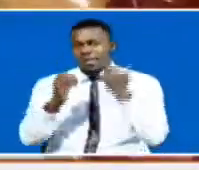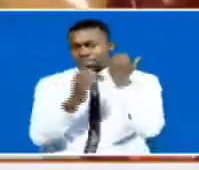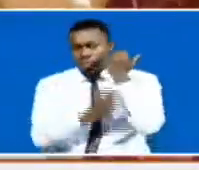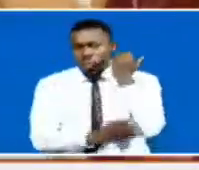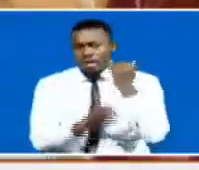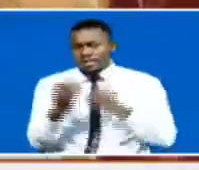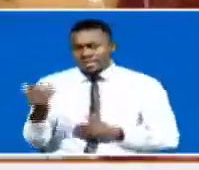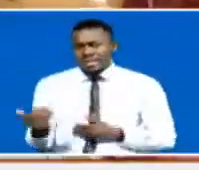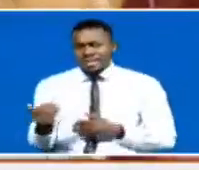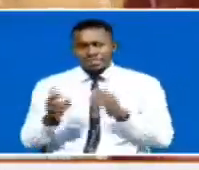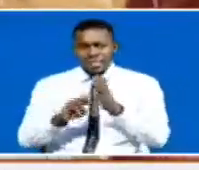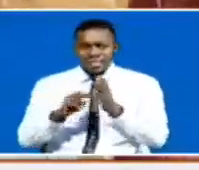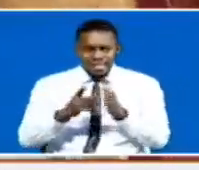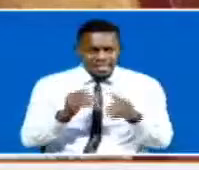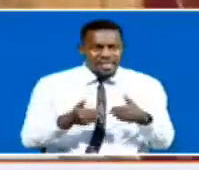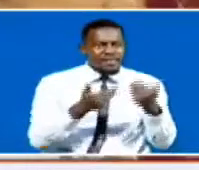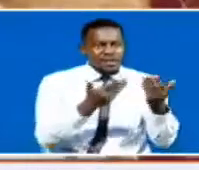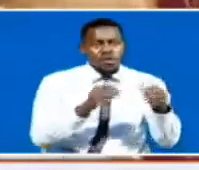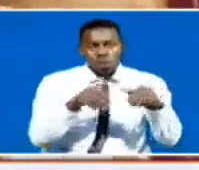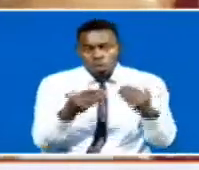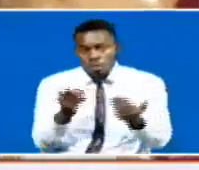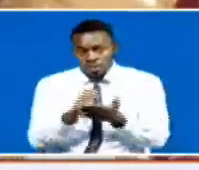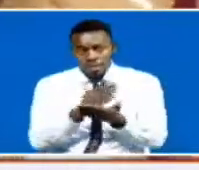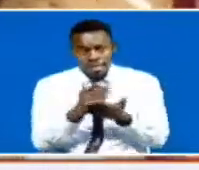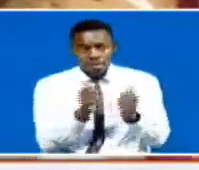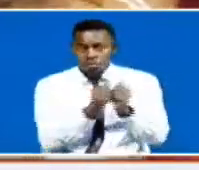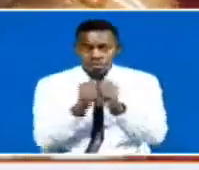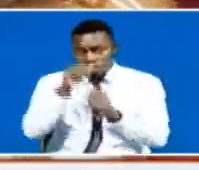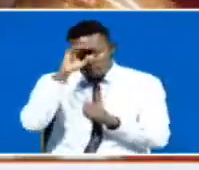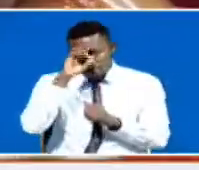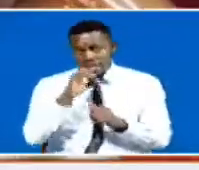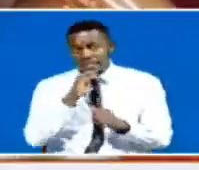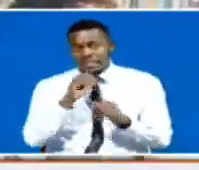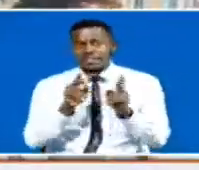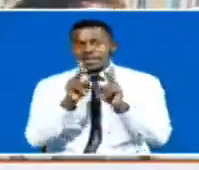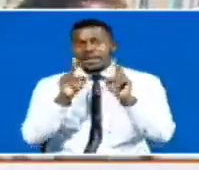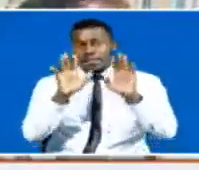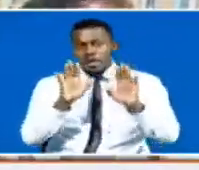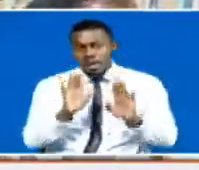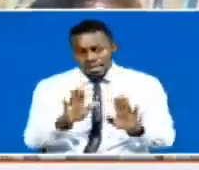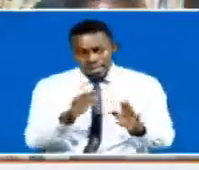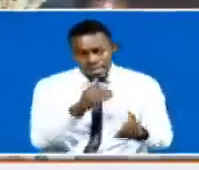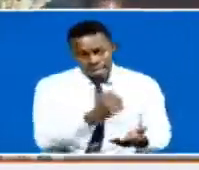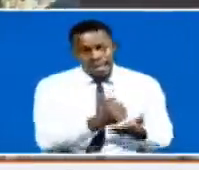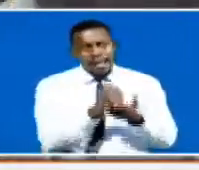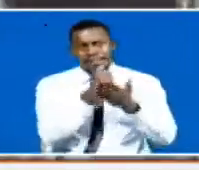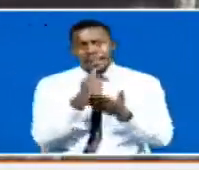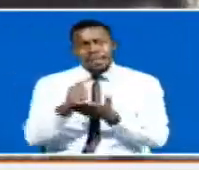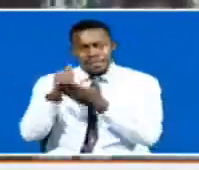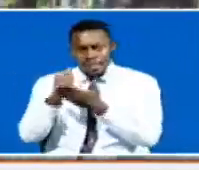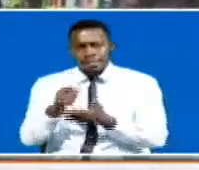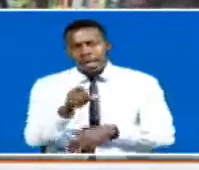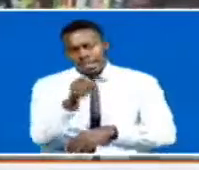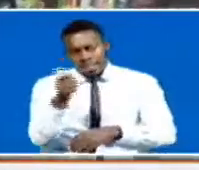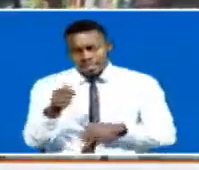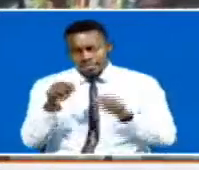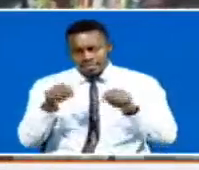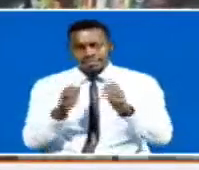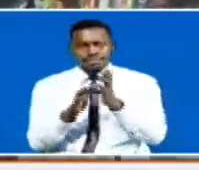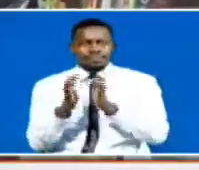ametoa wito kwa watu wengine wenye nia njema kuwakumbuka wale ambao hawajiwezi msimu huu wa sikukuu.